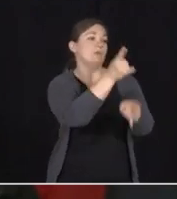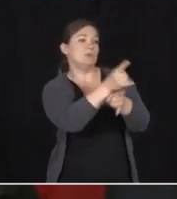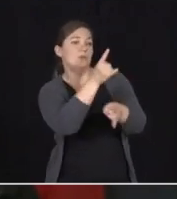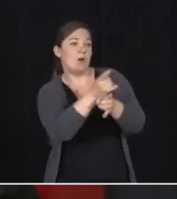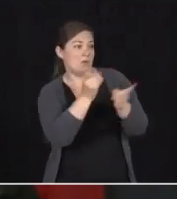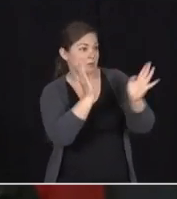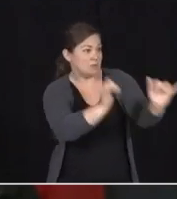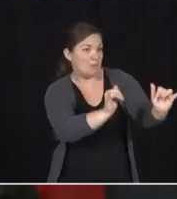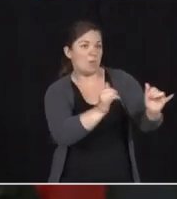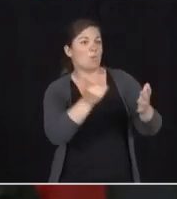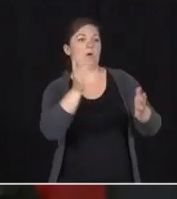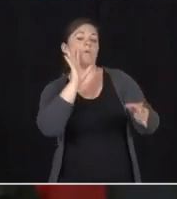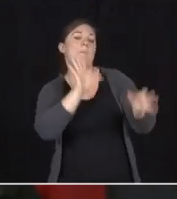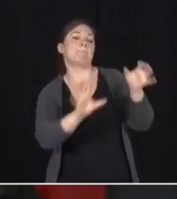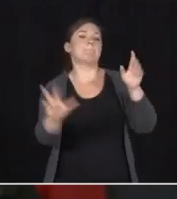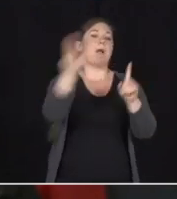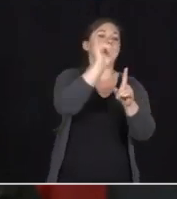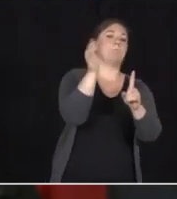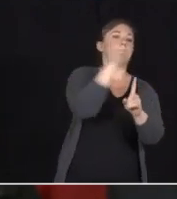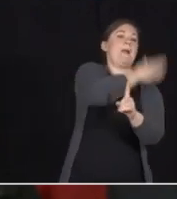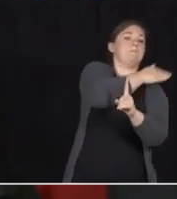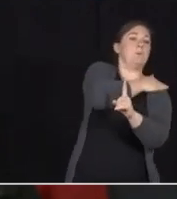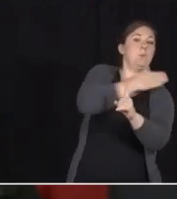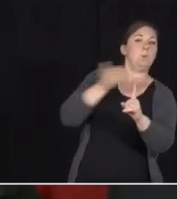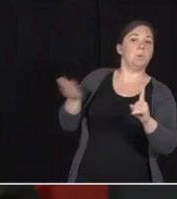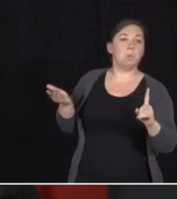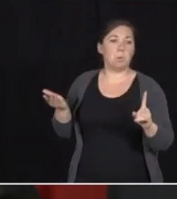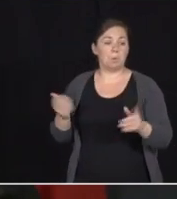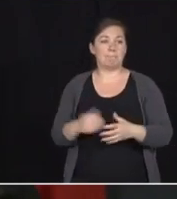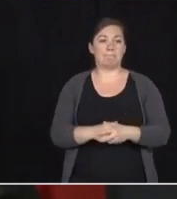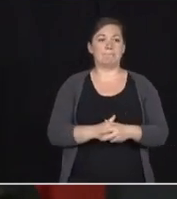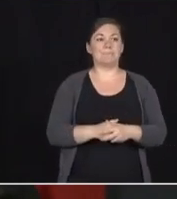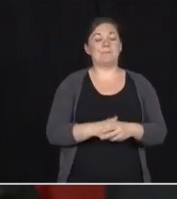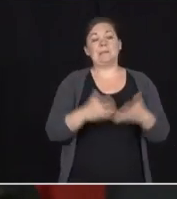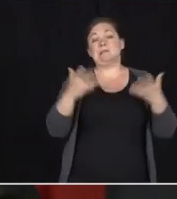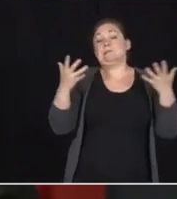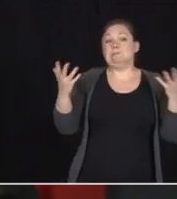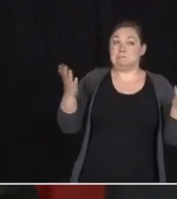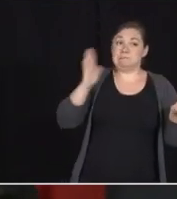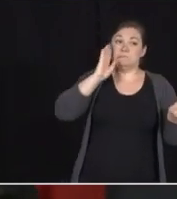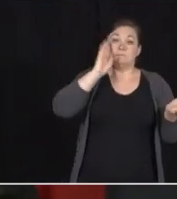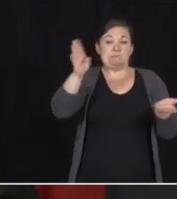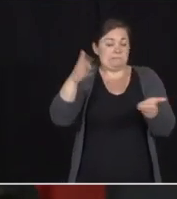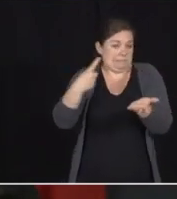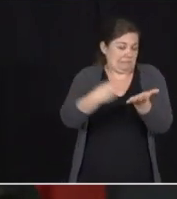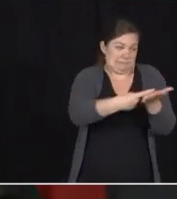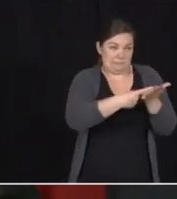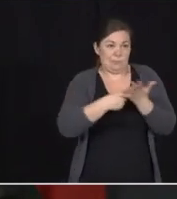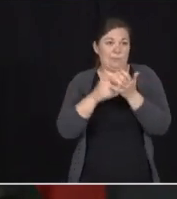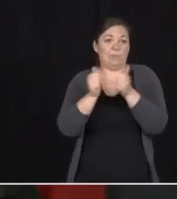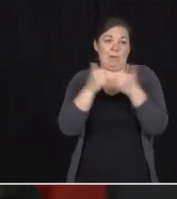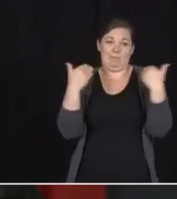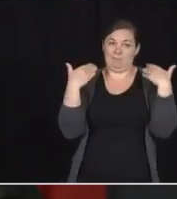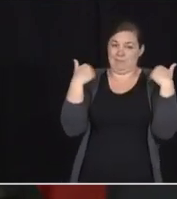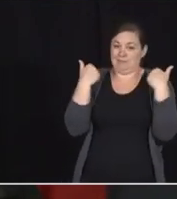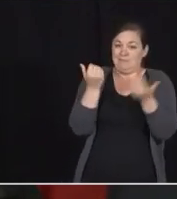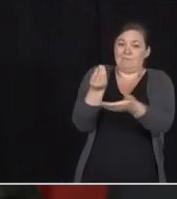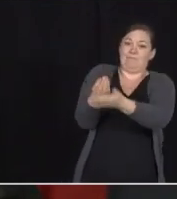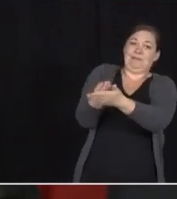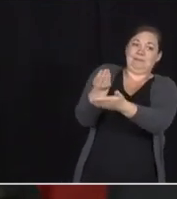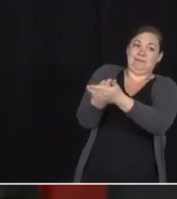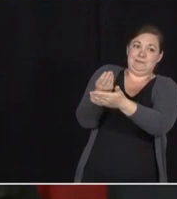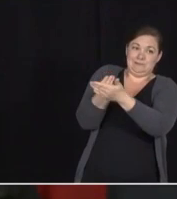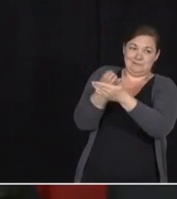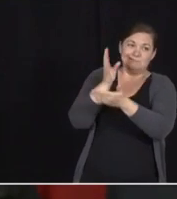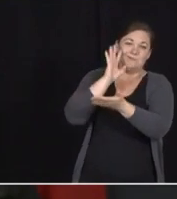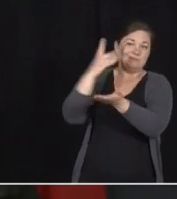have now? So we're going to have that conversation with Minister Phillips. There's going to be a lot of things, as we